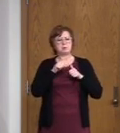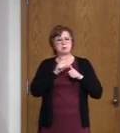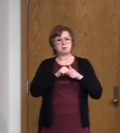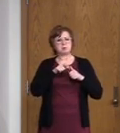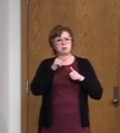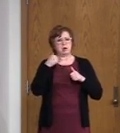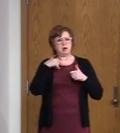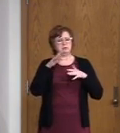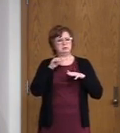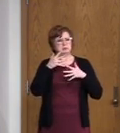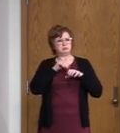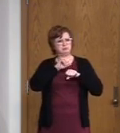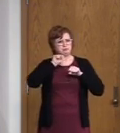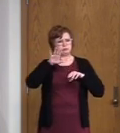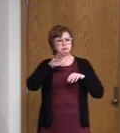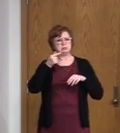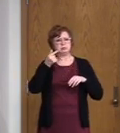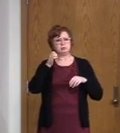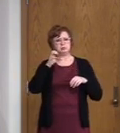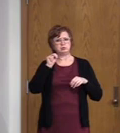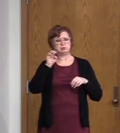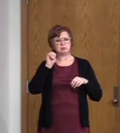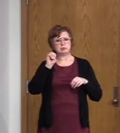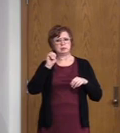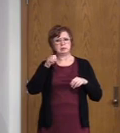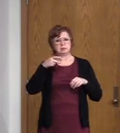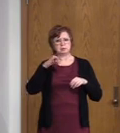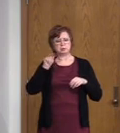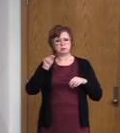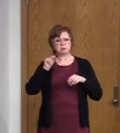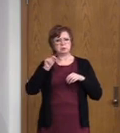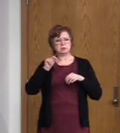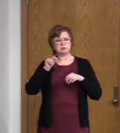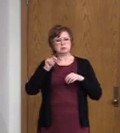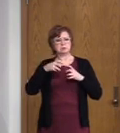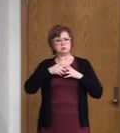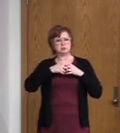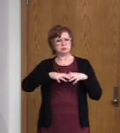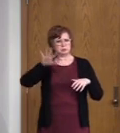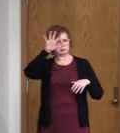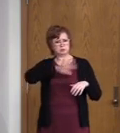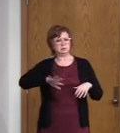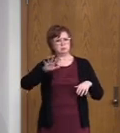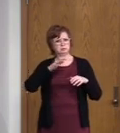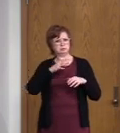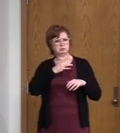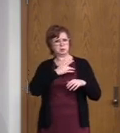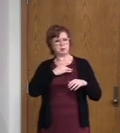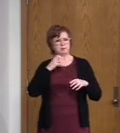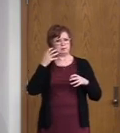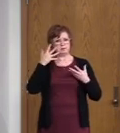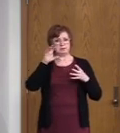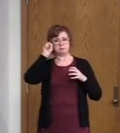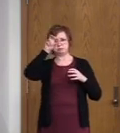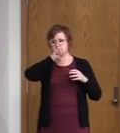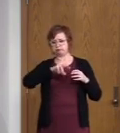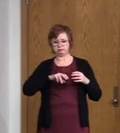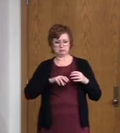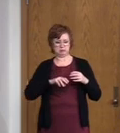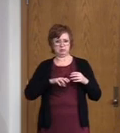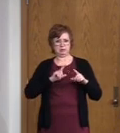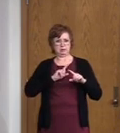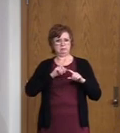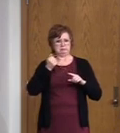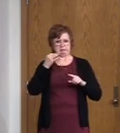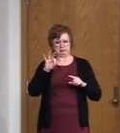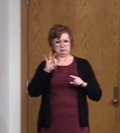across the province, which are a quick PCR test, an accurate PCR test, and we have deployed in over 19